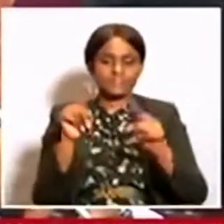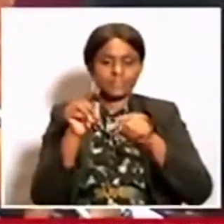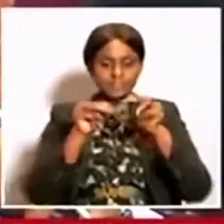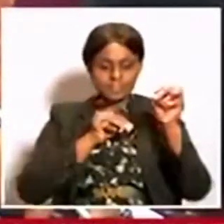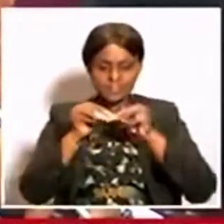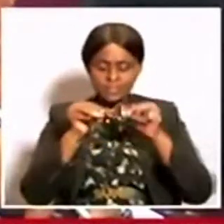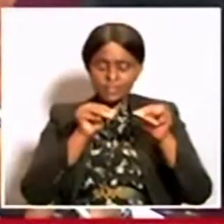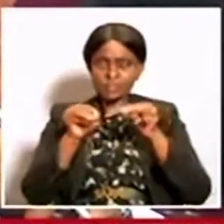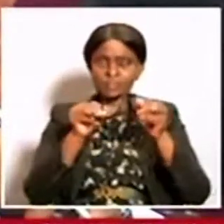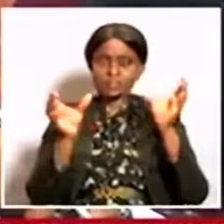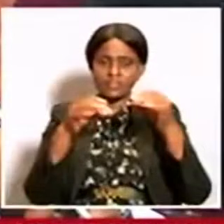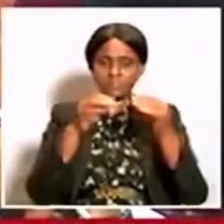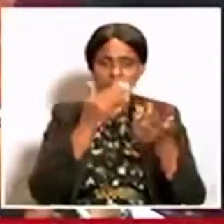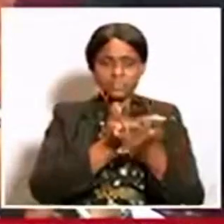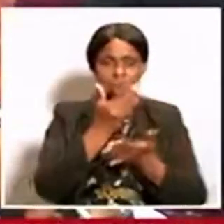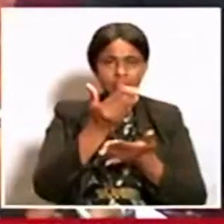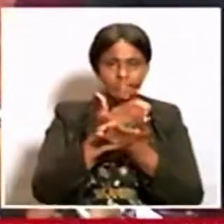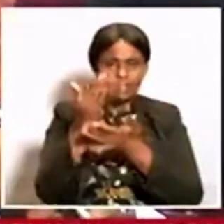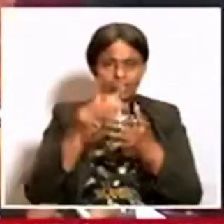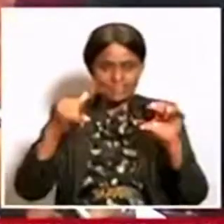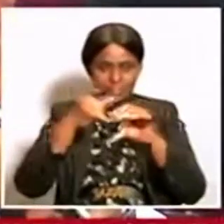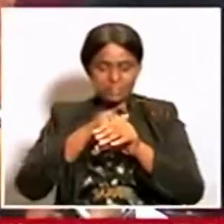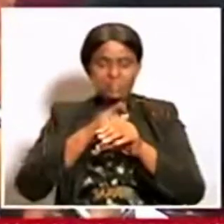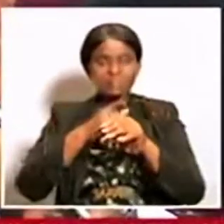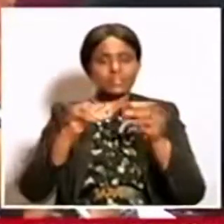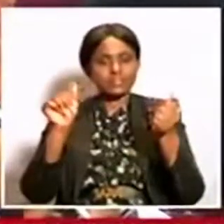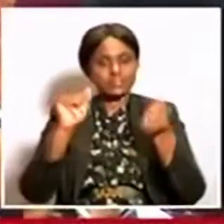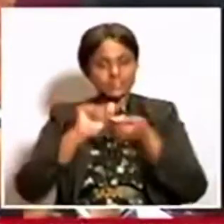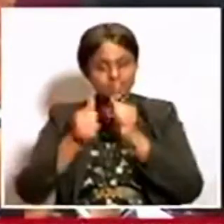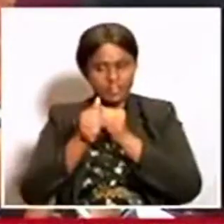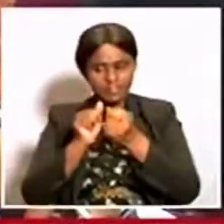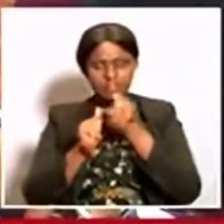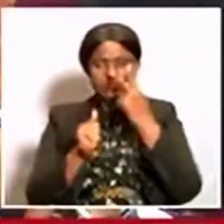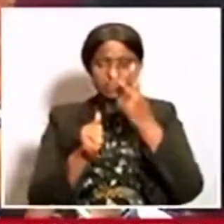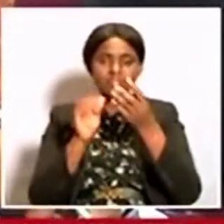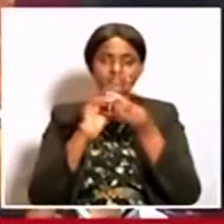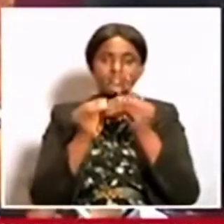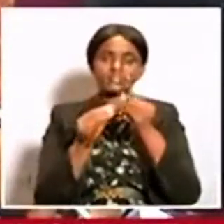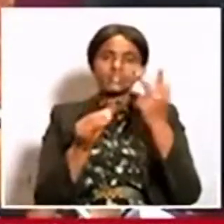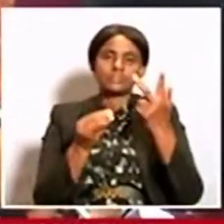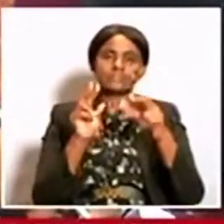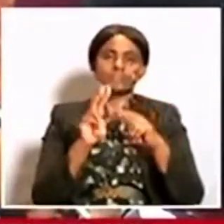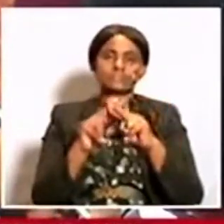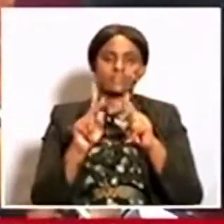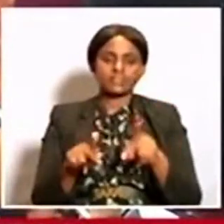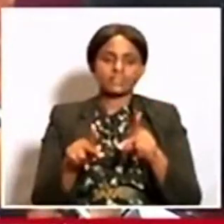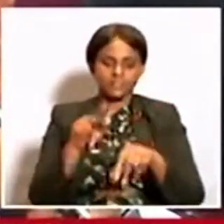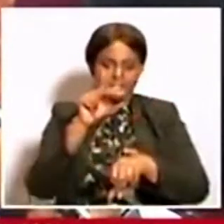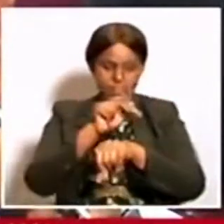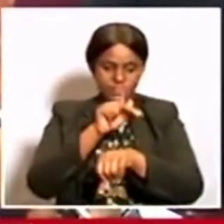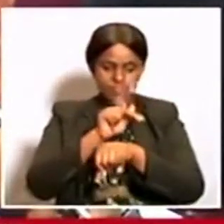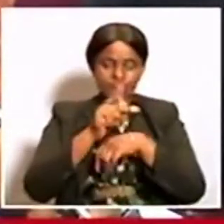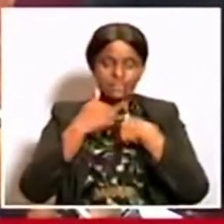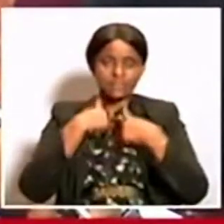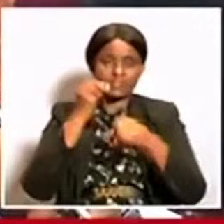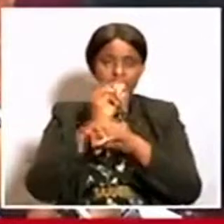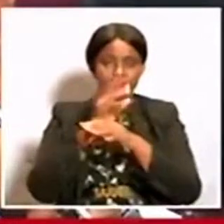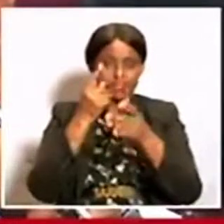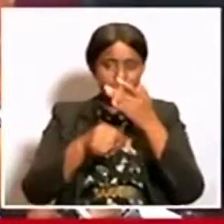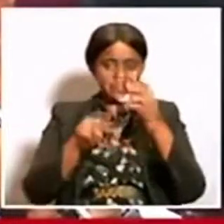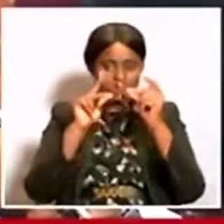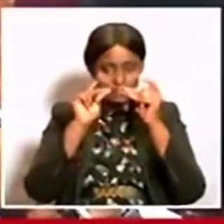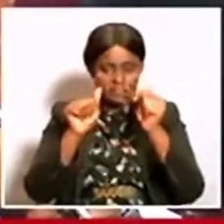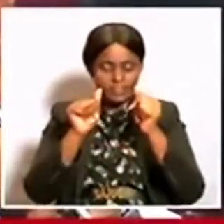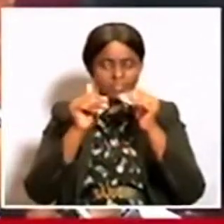council procurements, including disasters. See Appendix 3, Chair. The project had already reached an